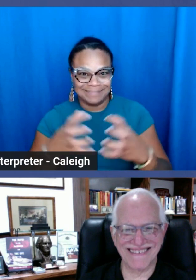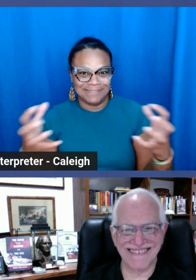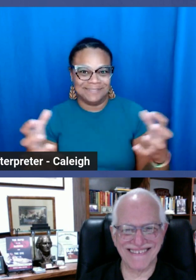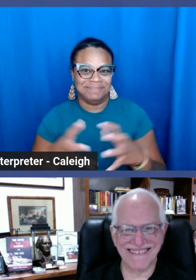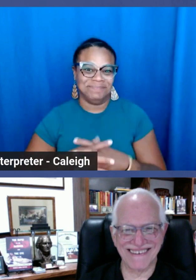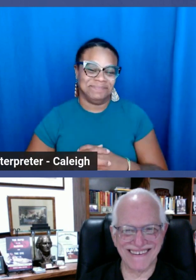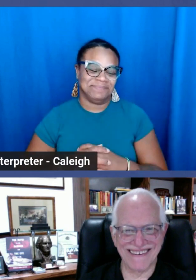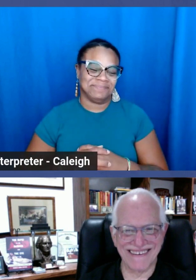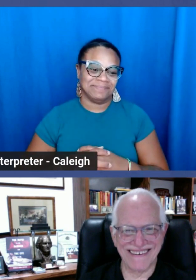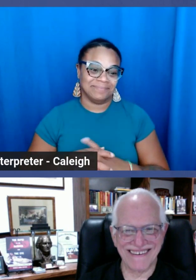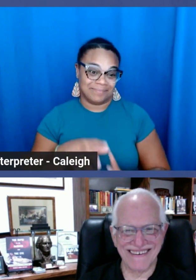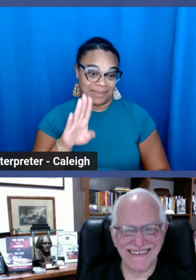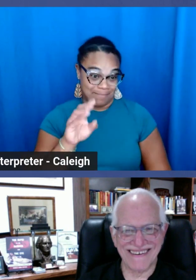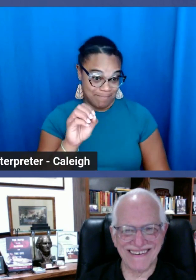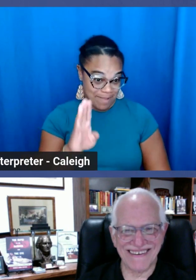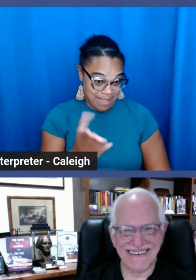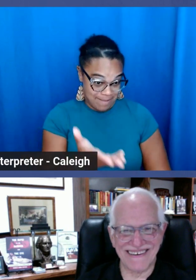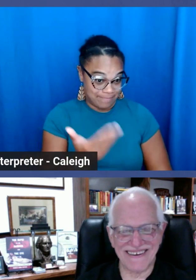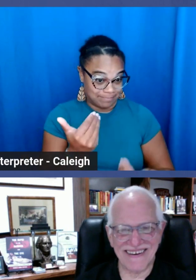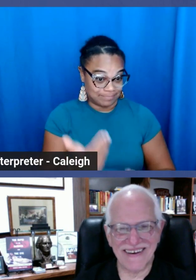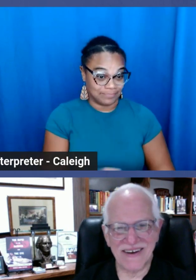So Bob, why don't you begin?